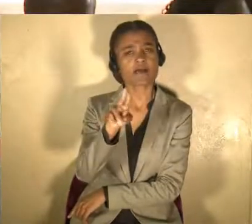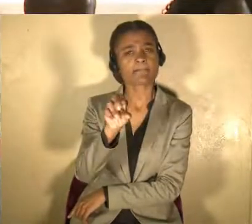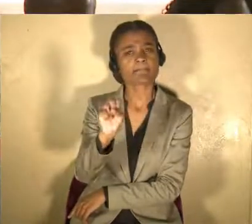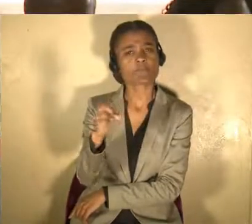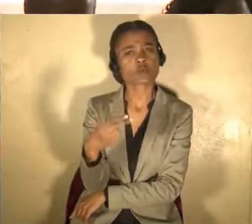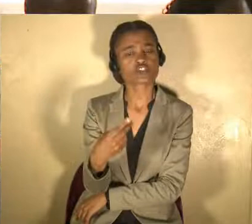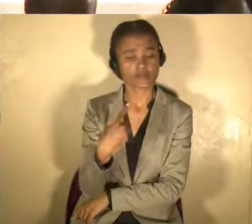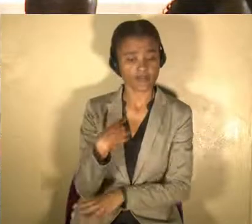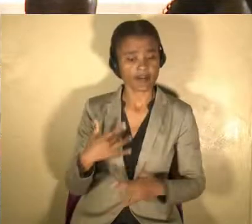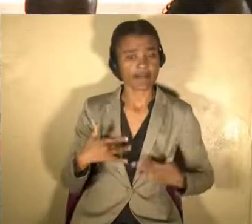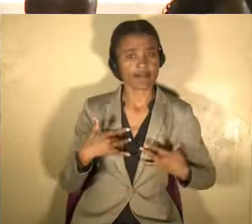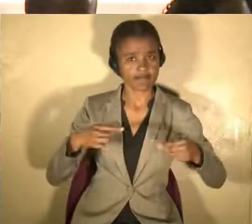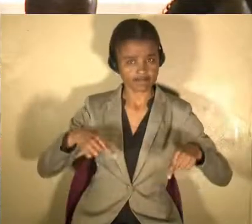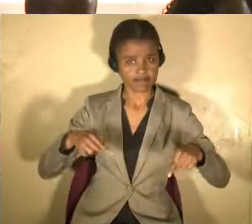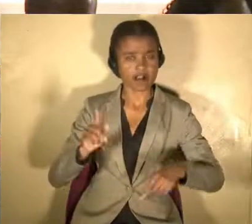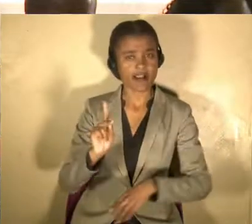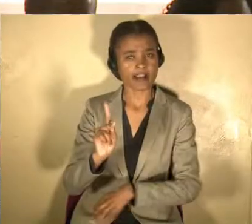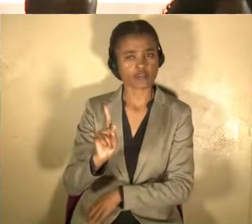eKagiso.